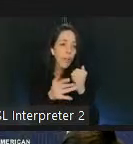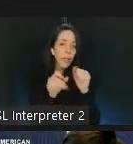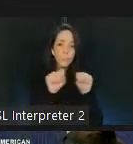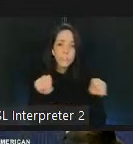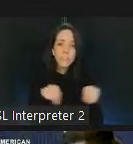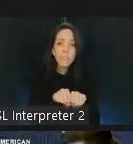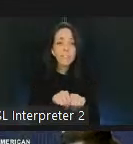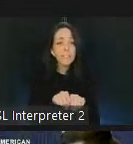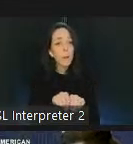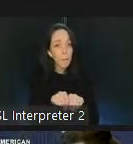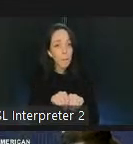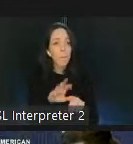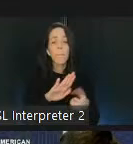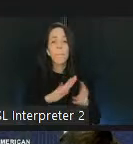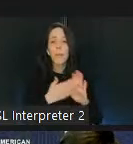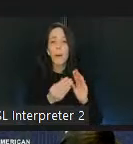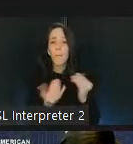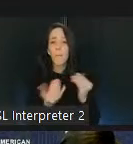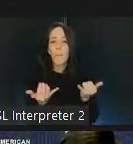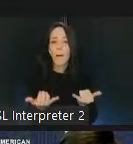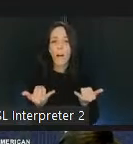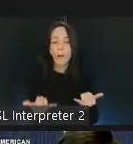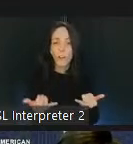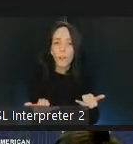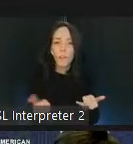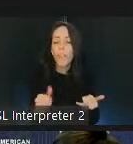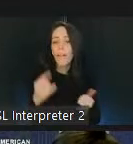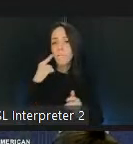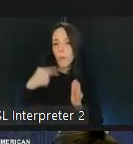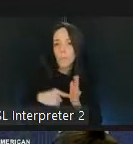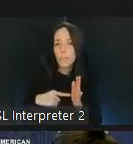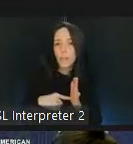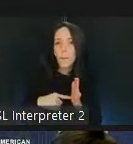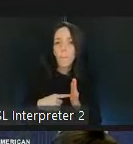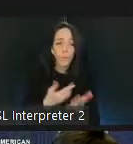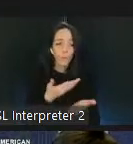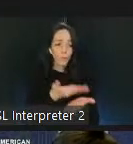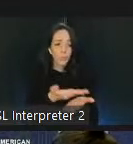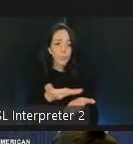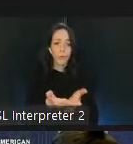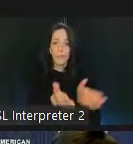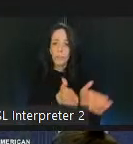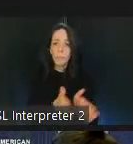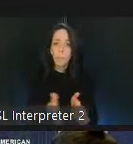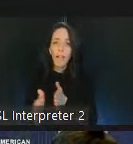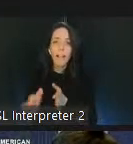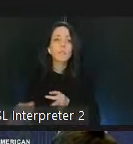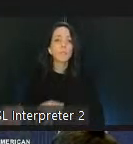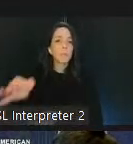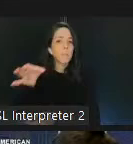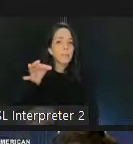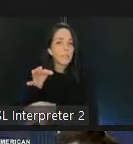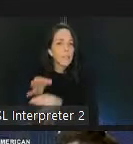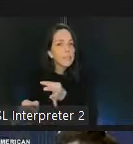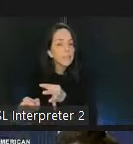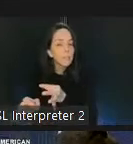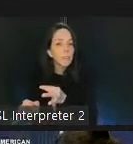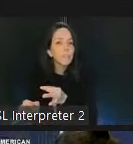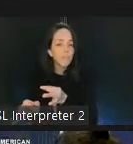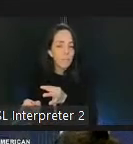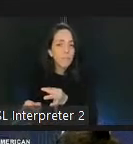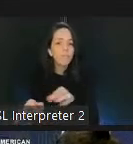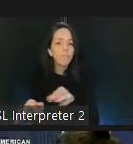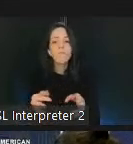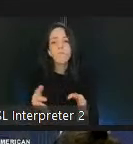it modernizes, such as an enterprise resources planning replacement. This is also known as